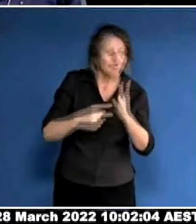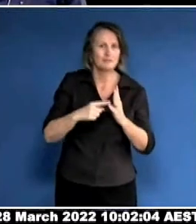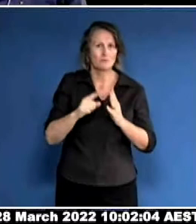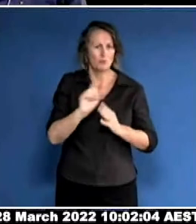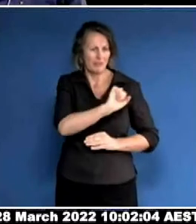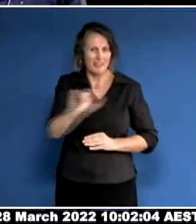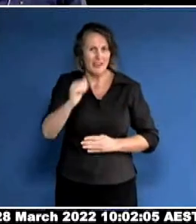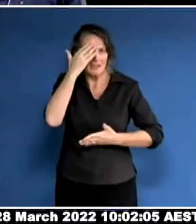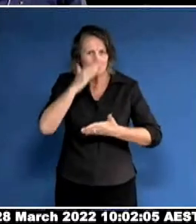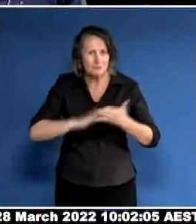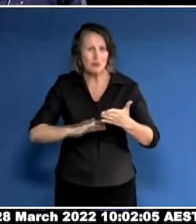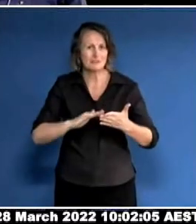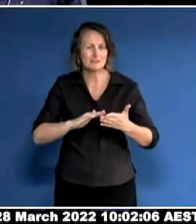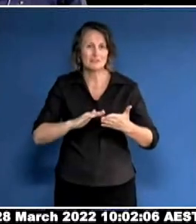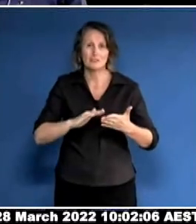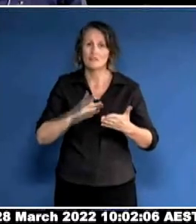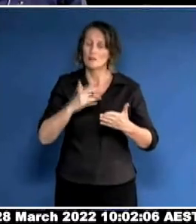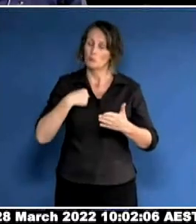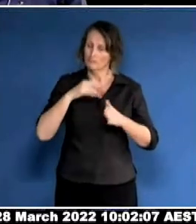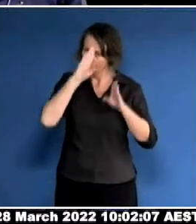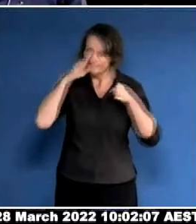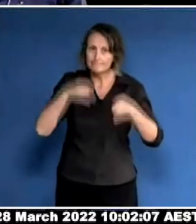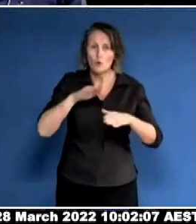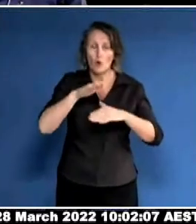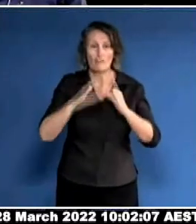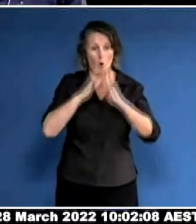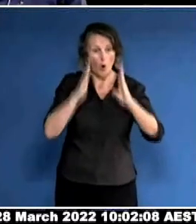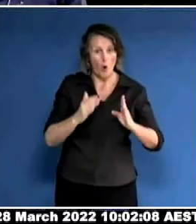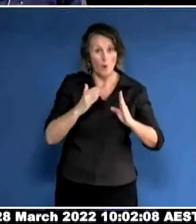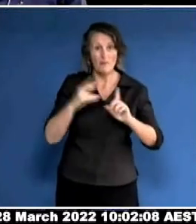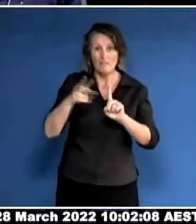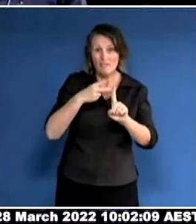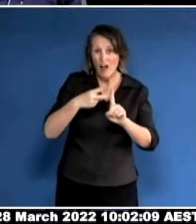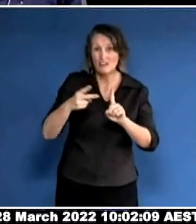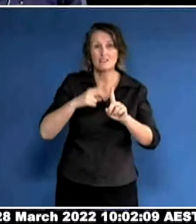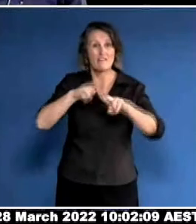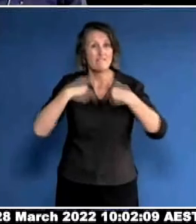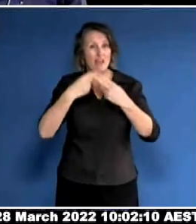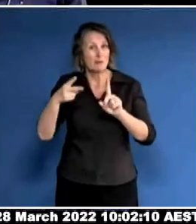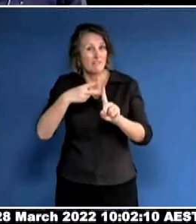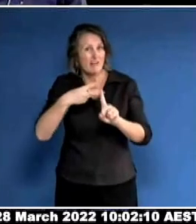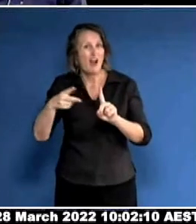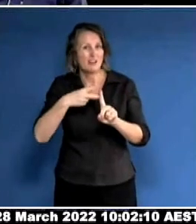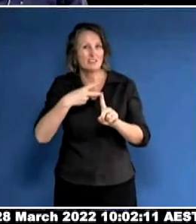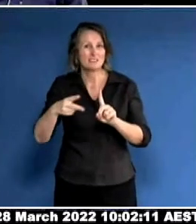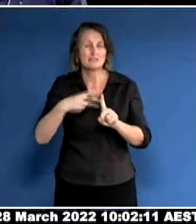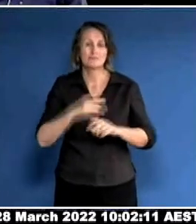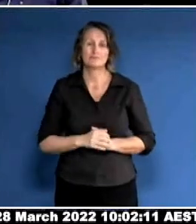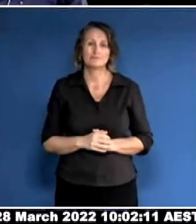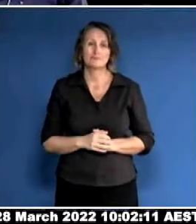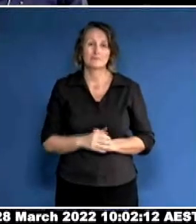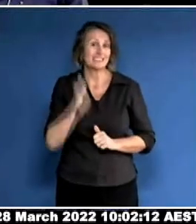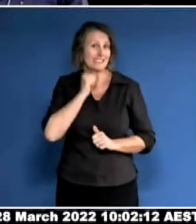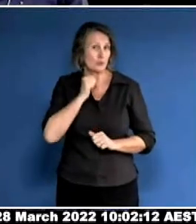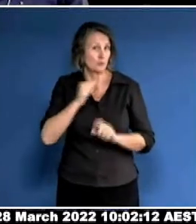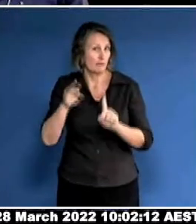family, domestic and sexual violence. The second part of the hearing, which will take place for 5 days this week,